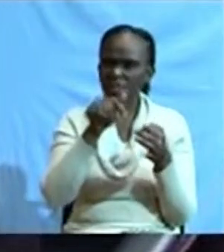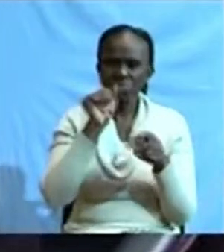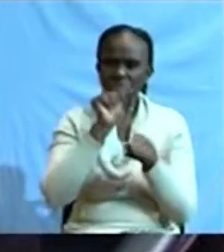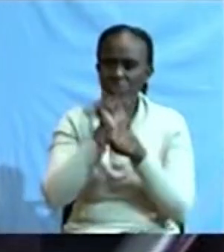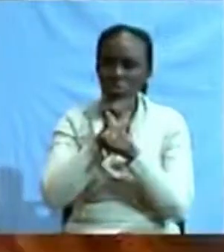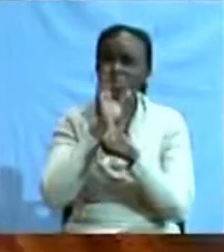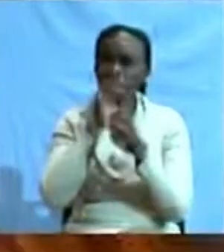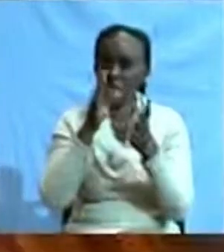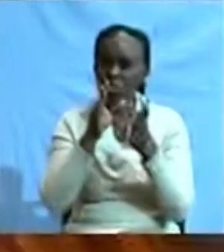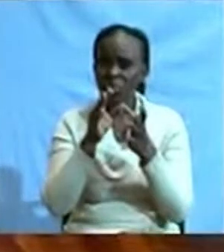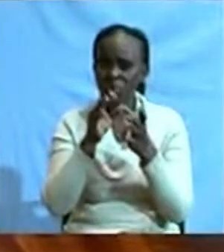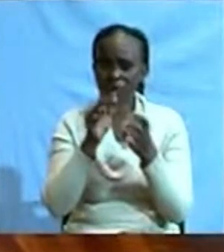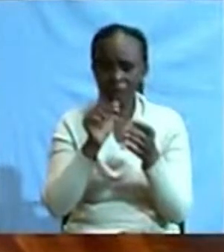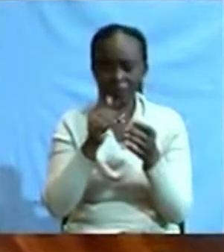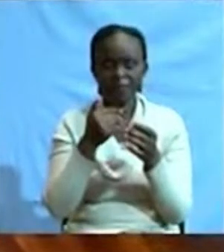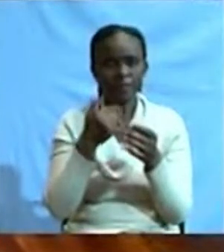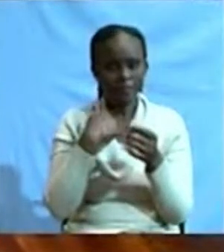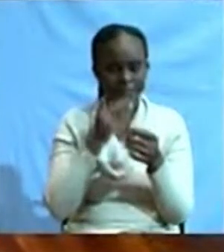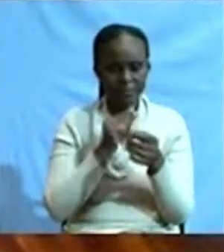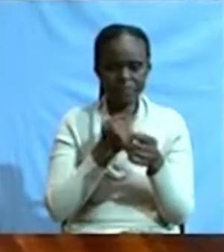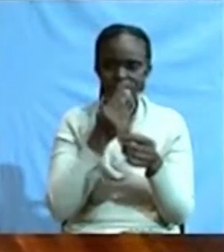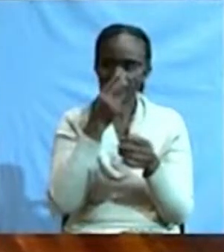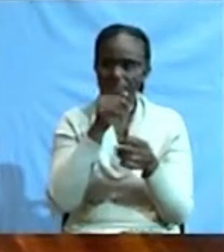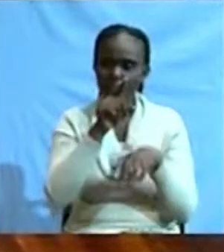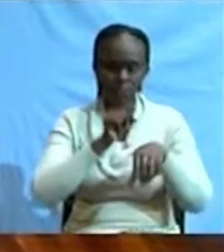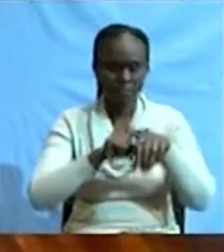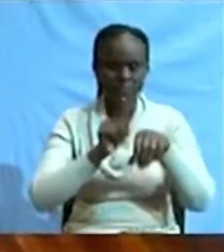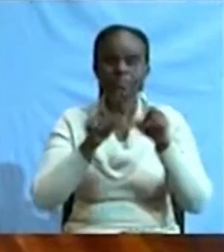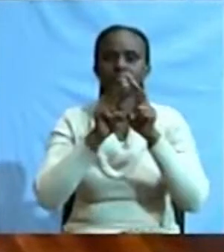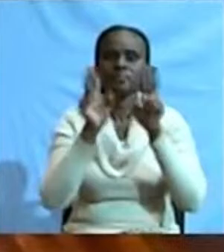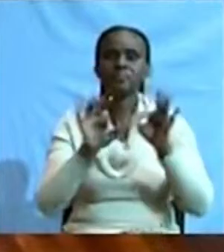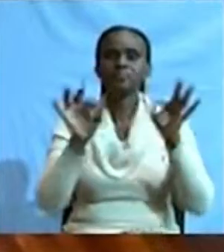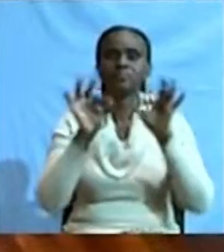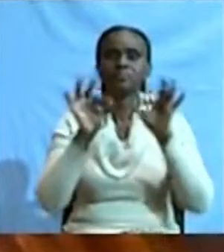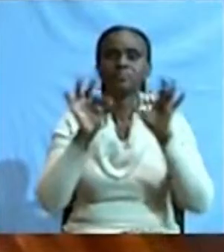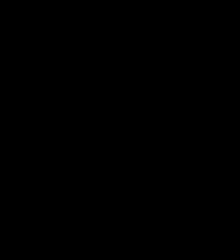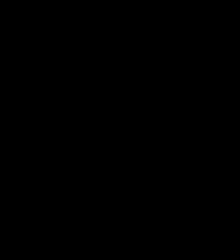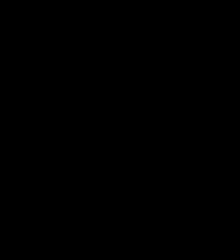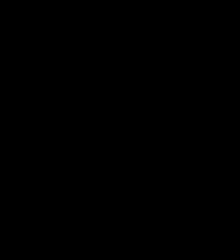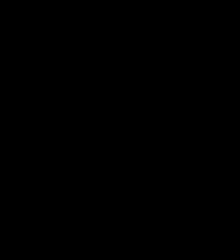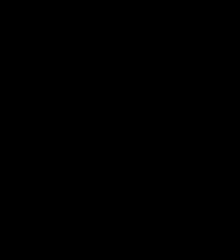that, because we look at the period. You see, it's very important that you send